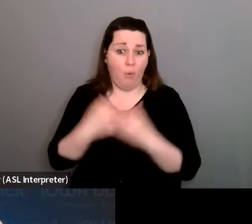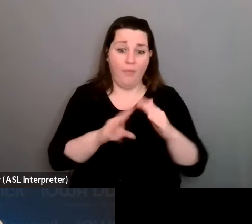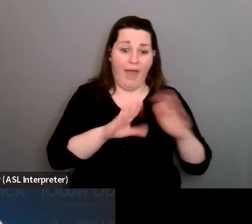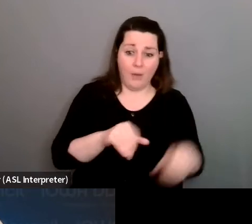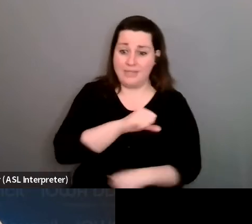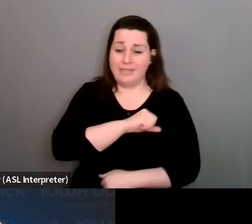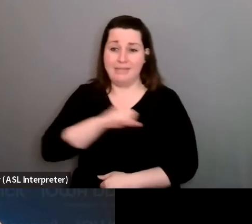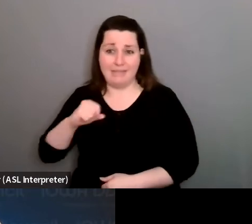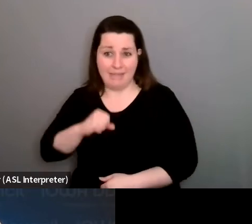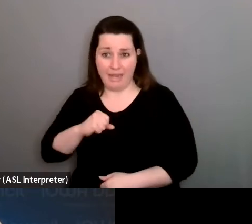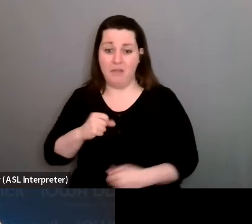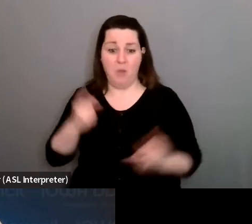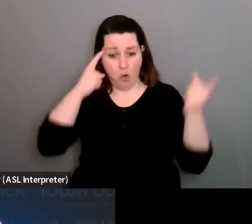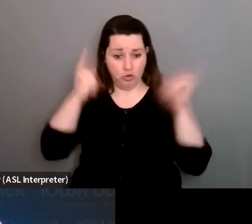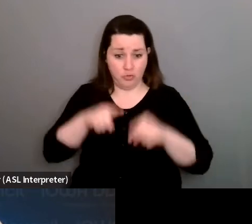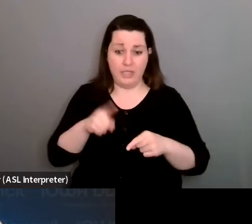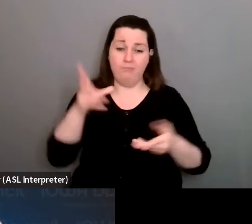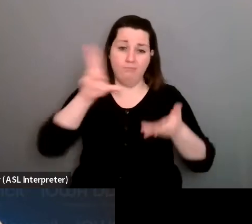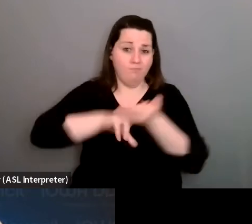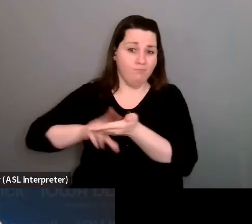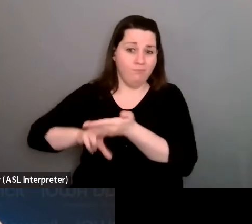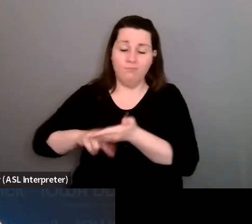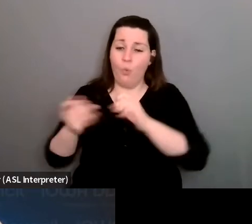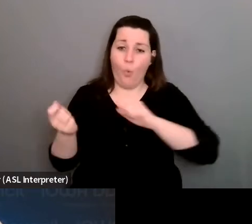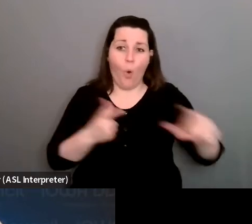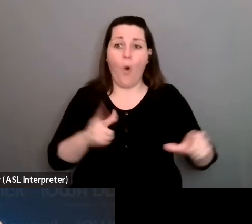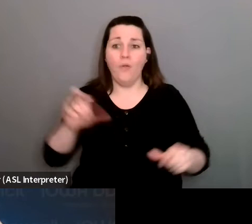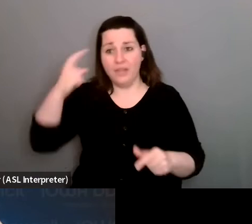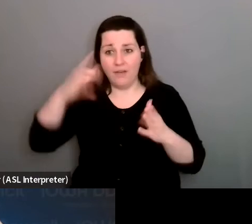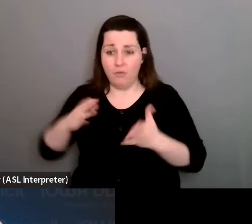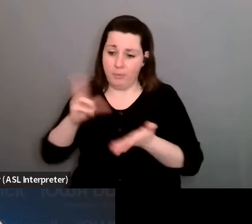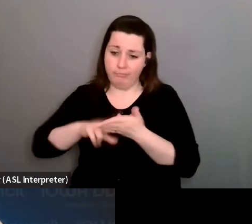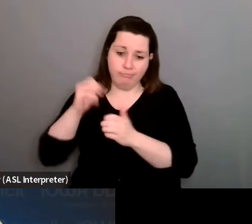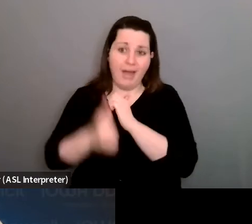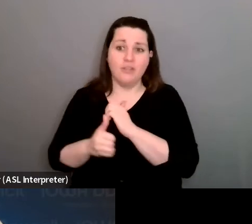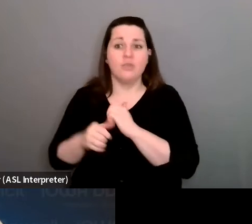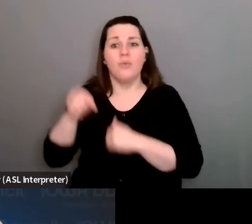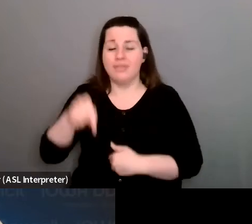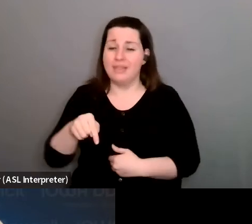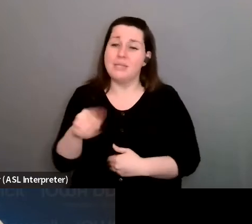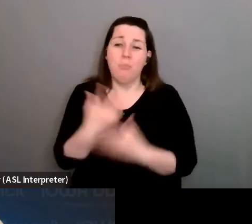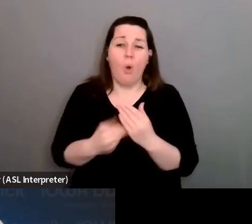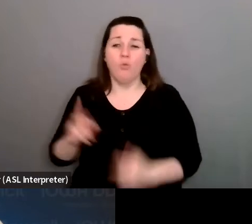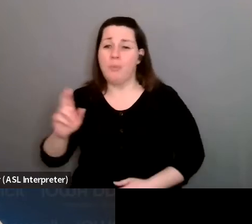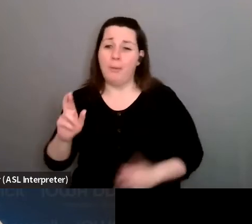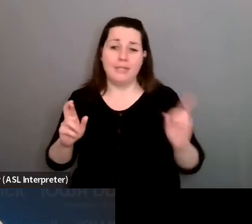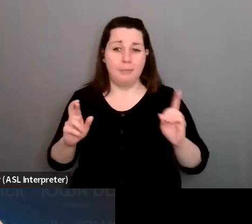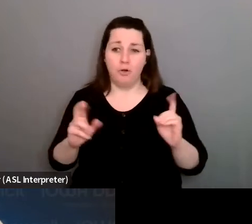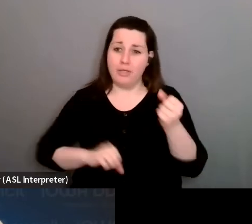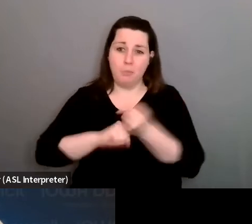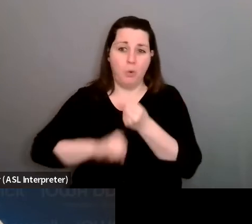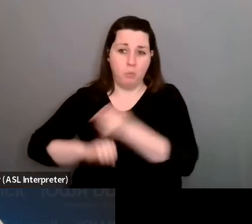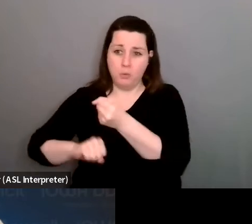signed by the governor. So this truly is a bipartisan program and a bipartisan effort here in